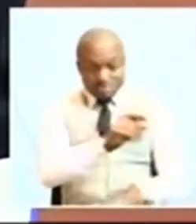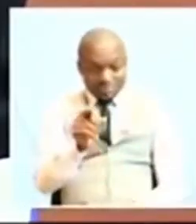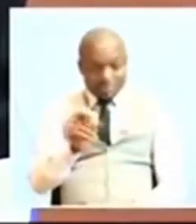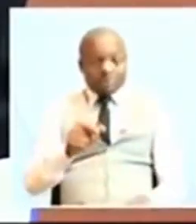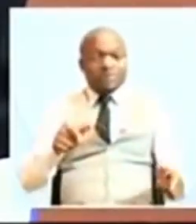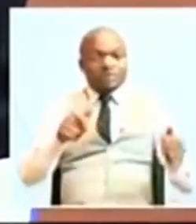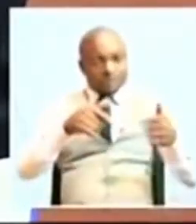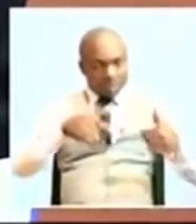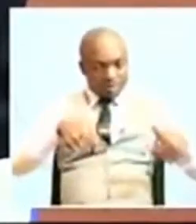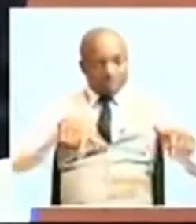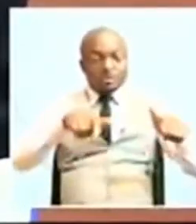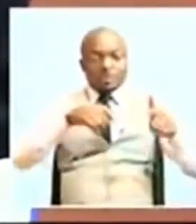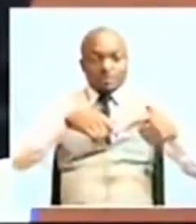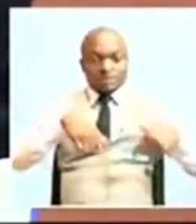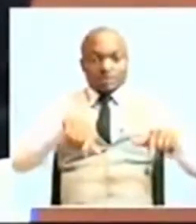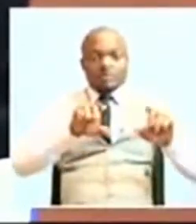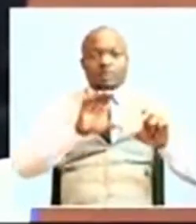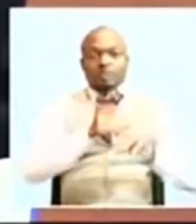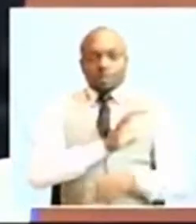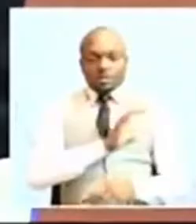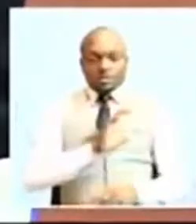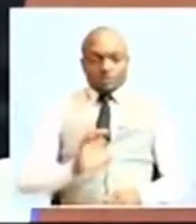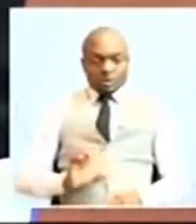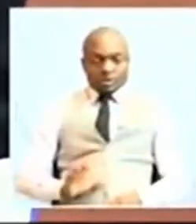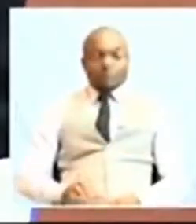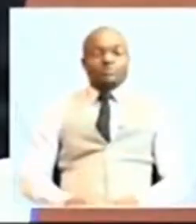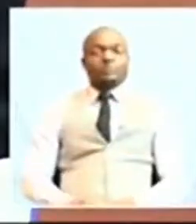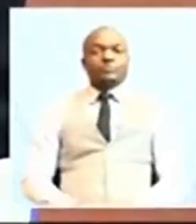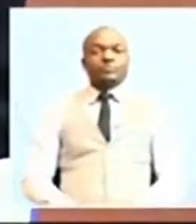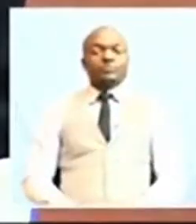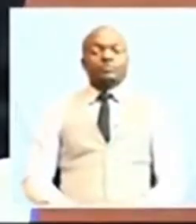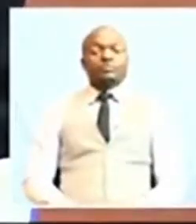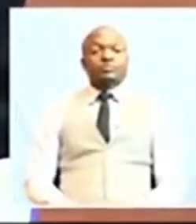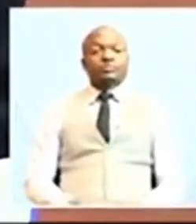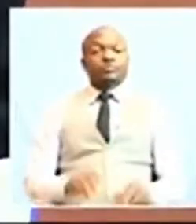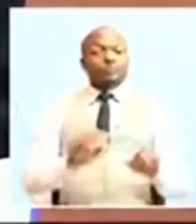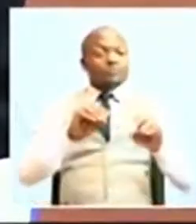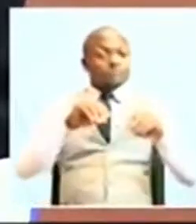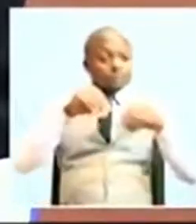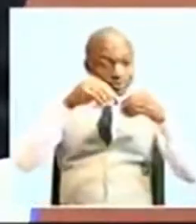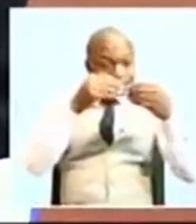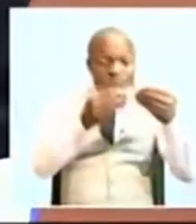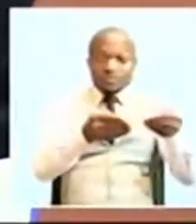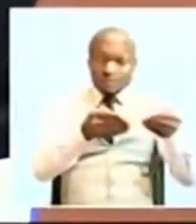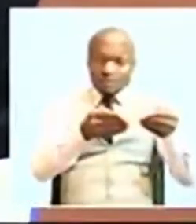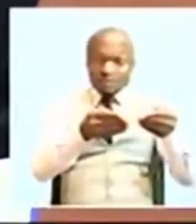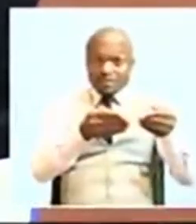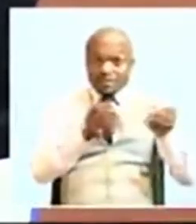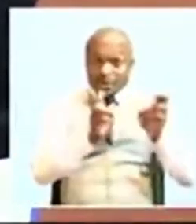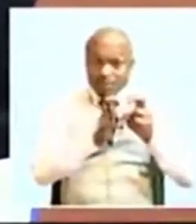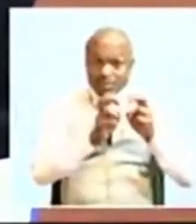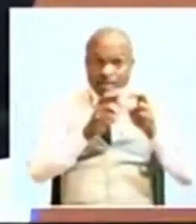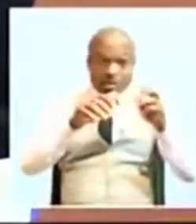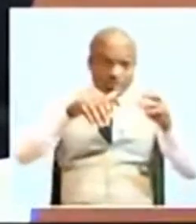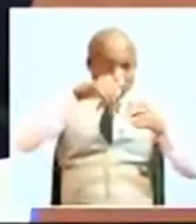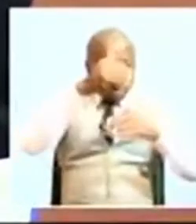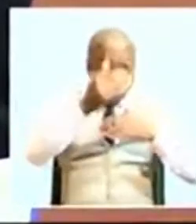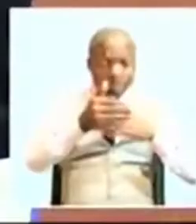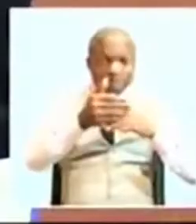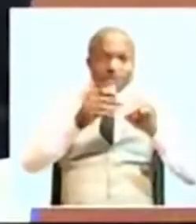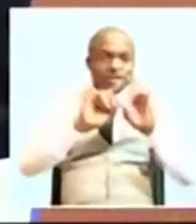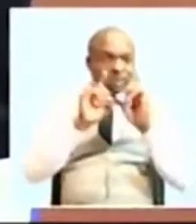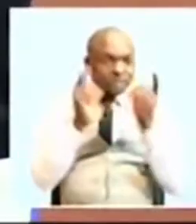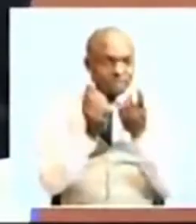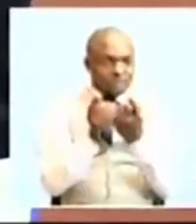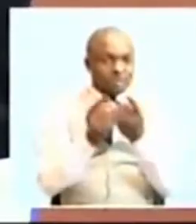our local contractors, because contracting a person outside your constituency or district, it